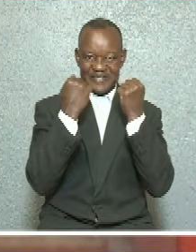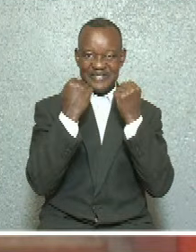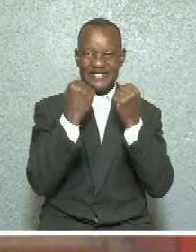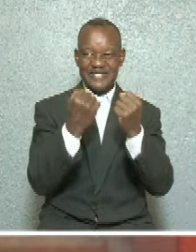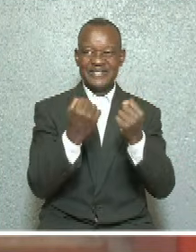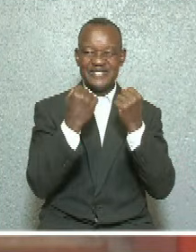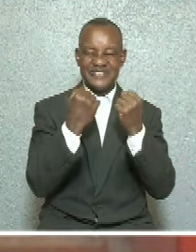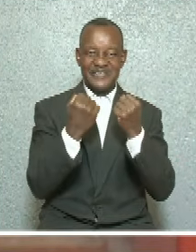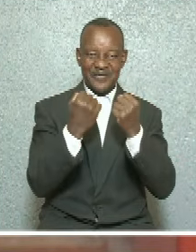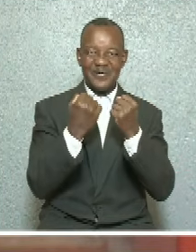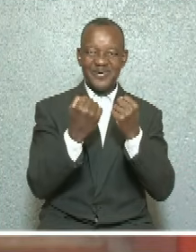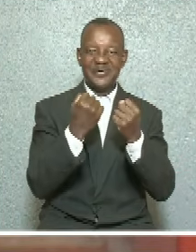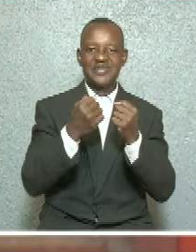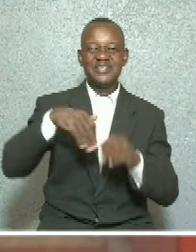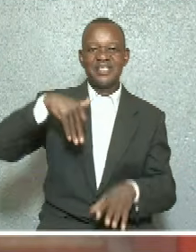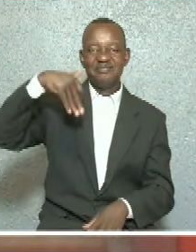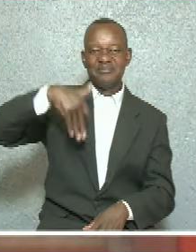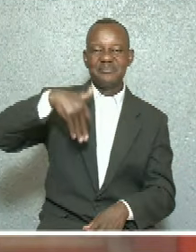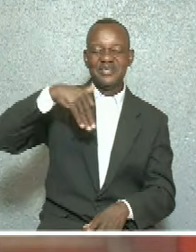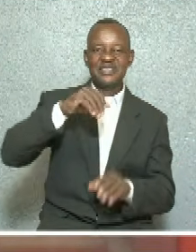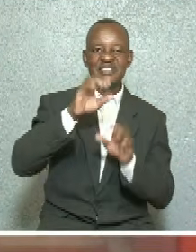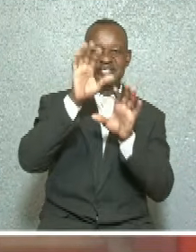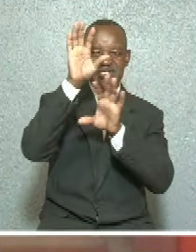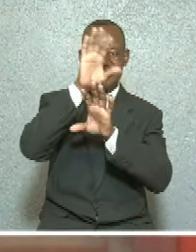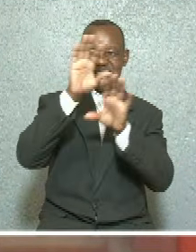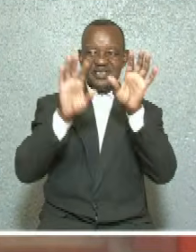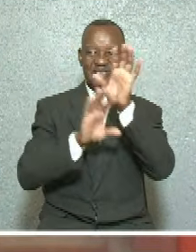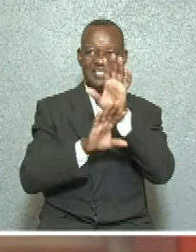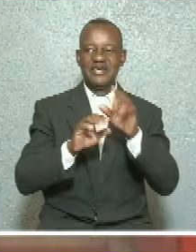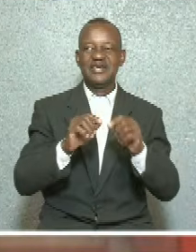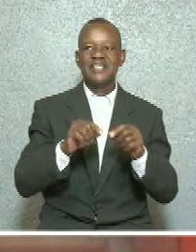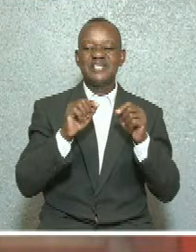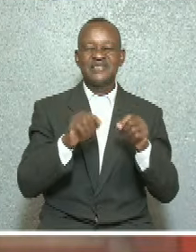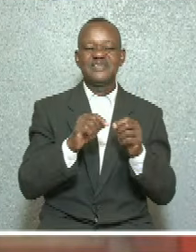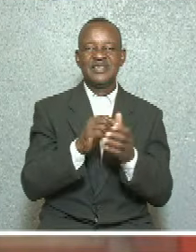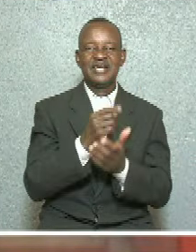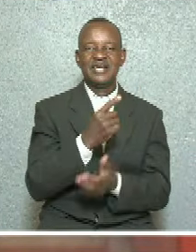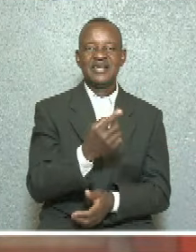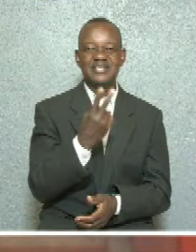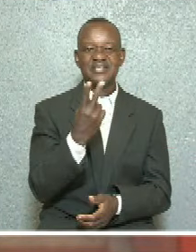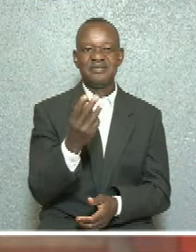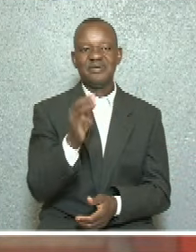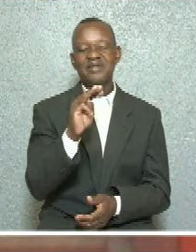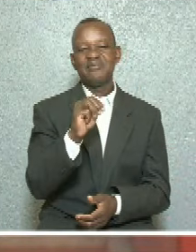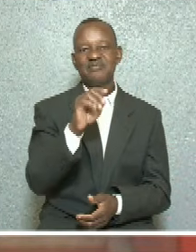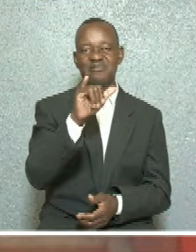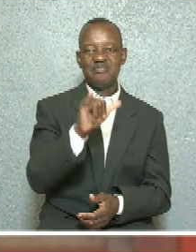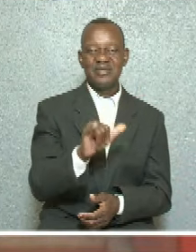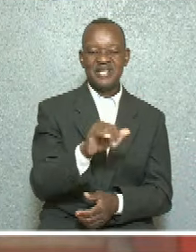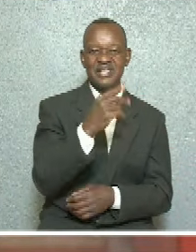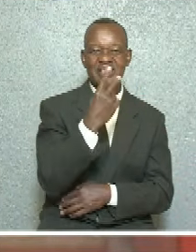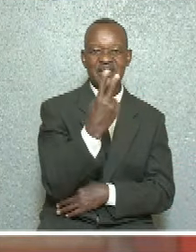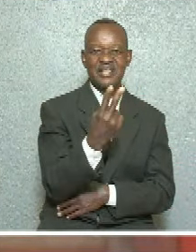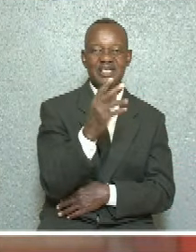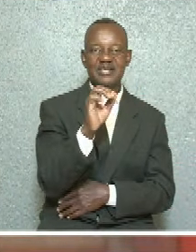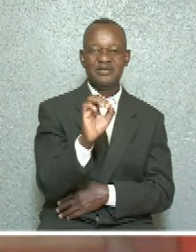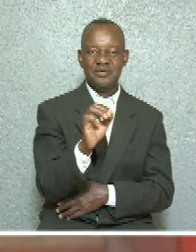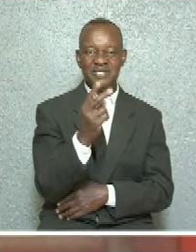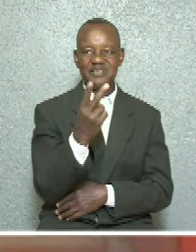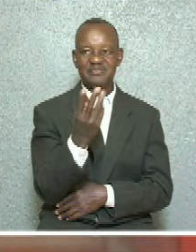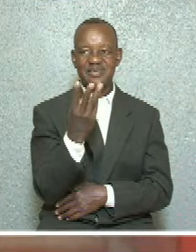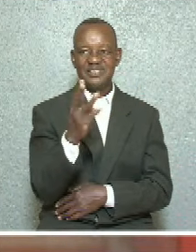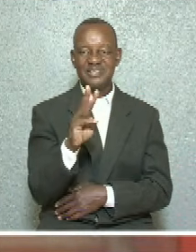very happy that on this 12th of May, 2026, we are not only coming together